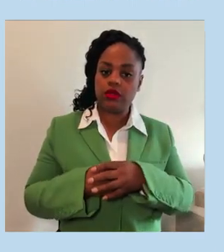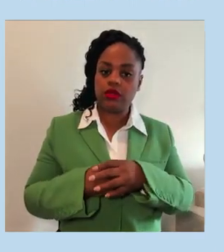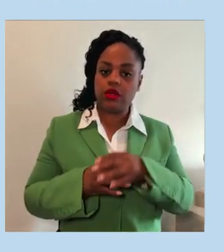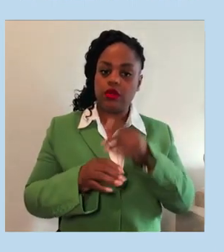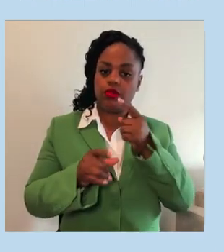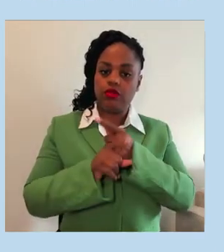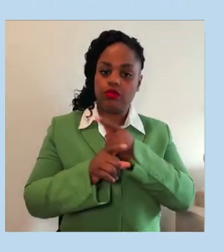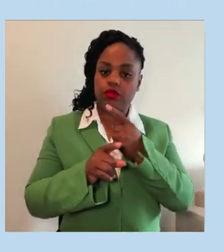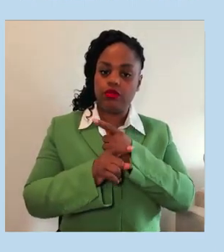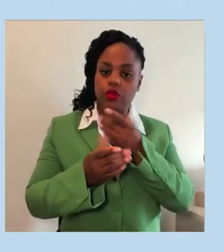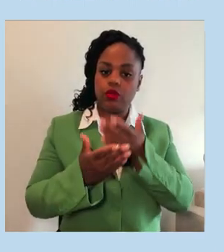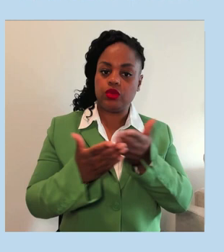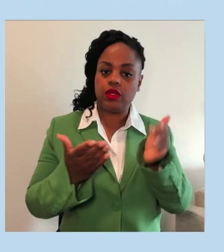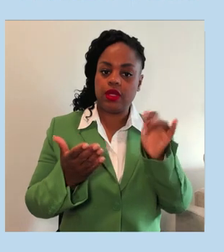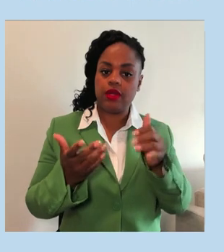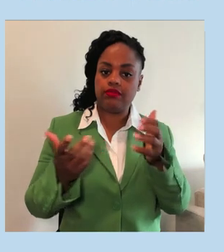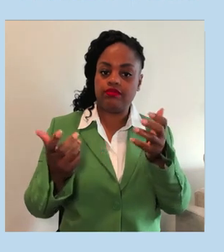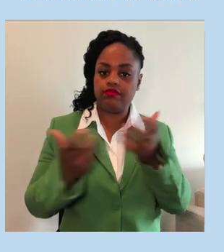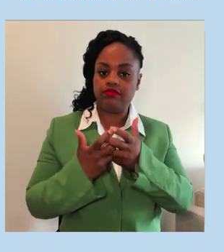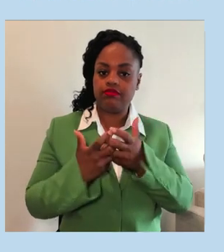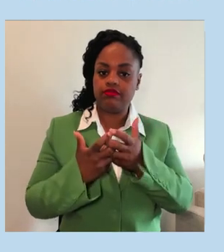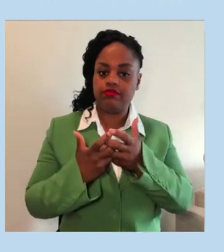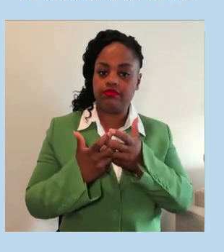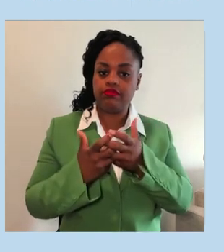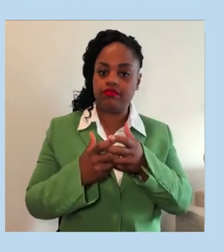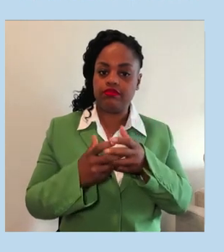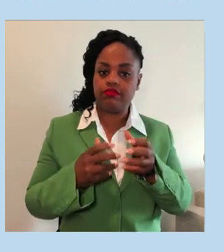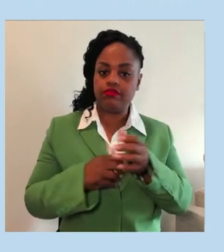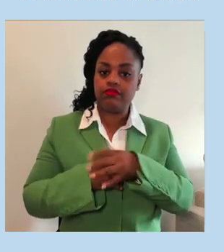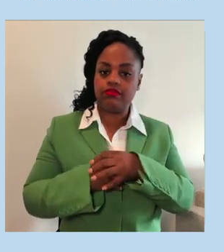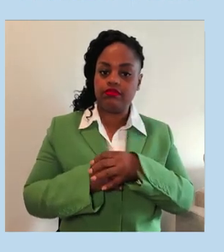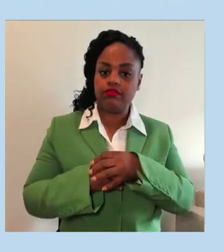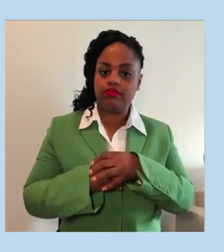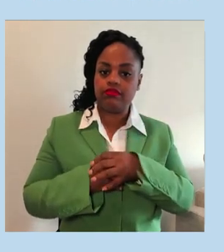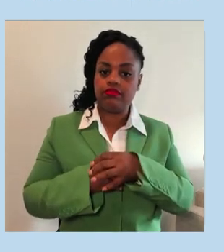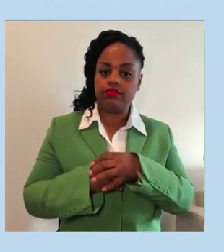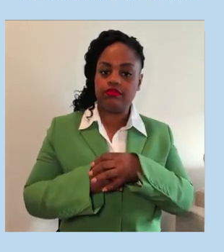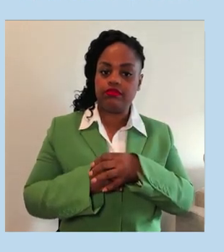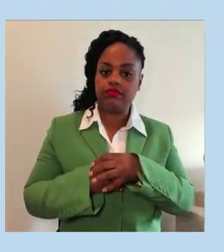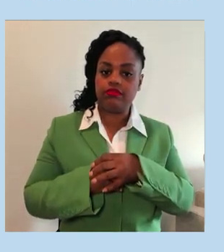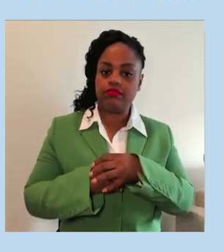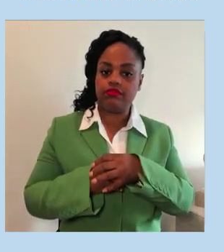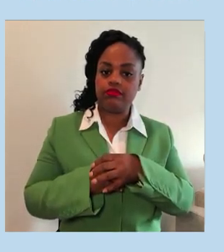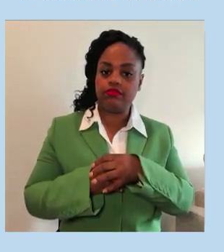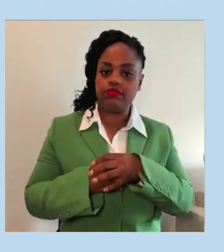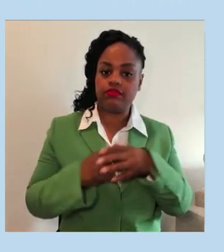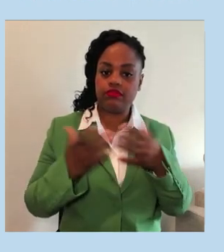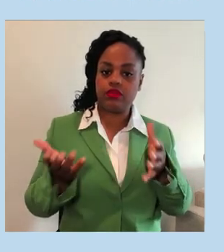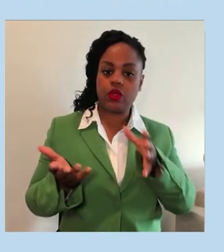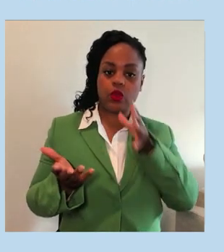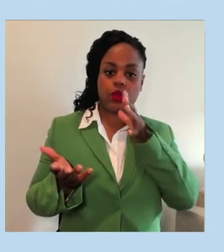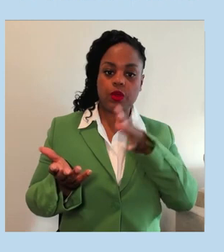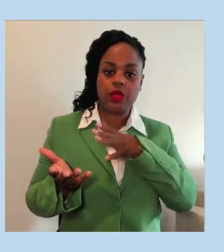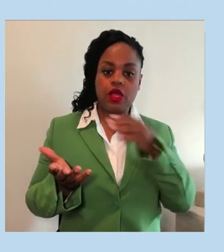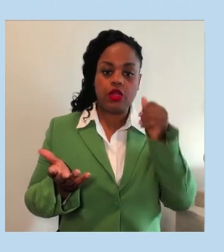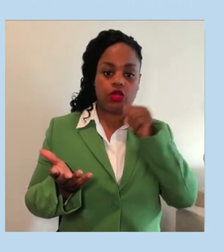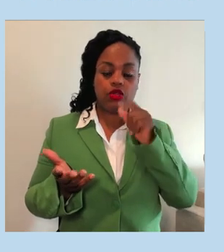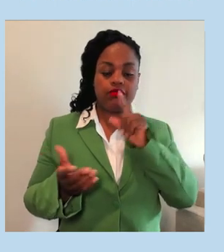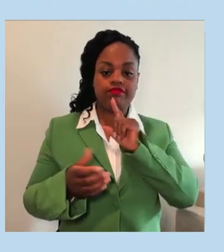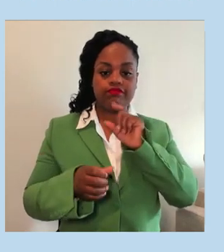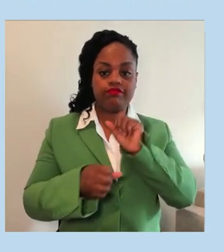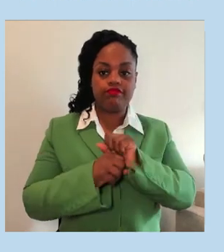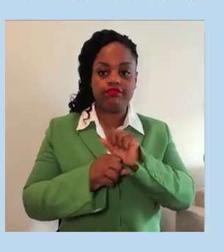that everybody is able to access these services and that women and girls are represented in all areas of